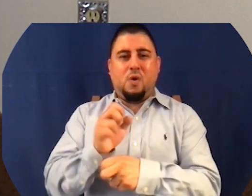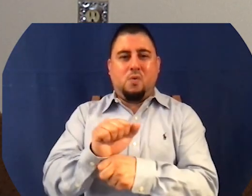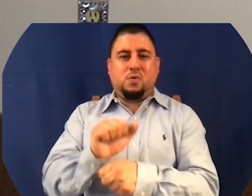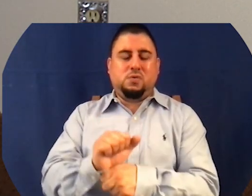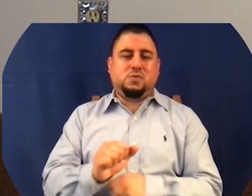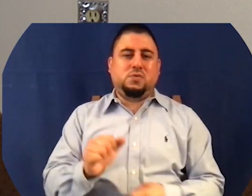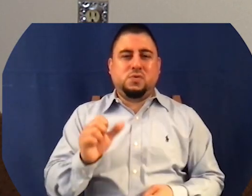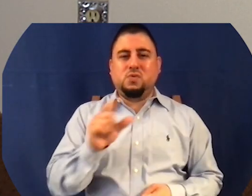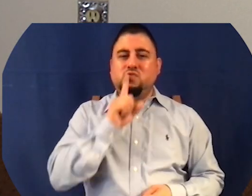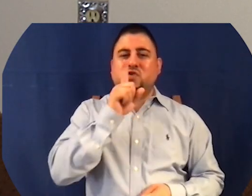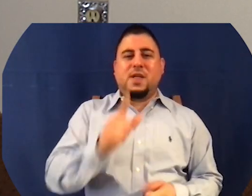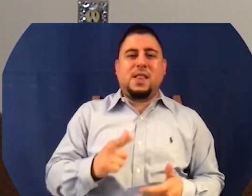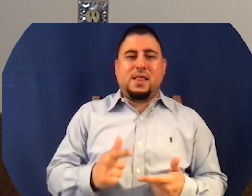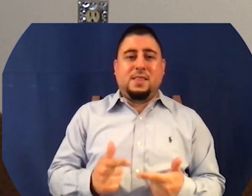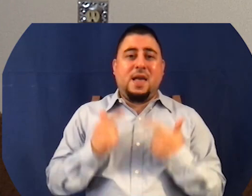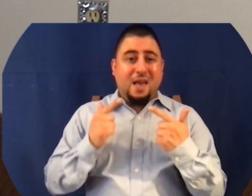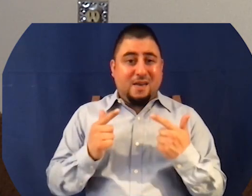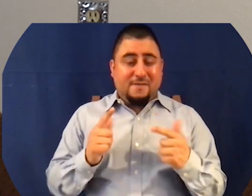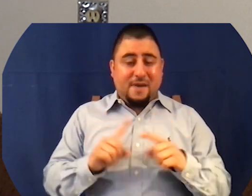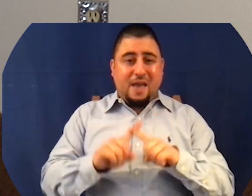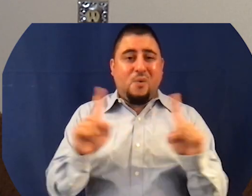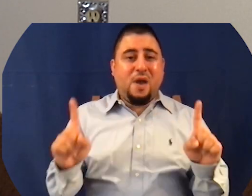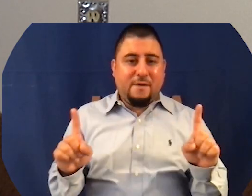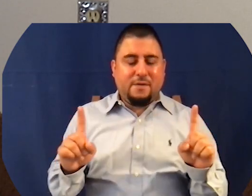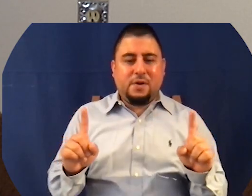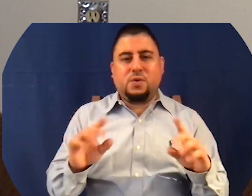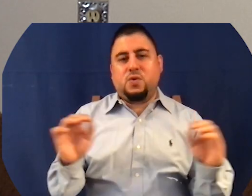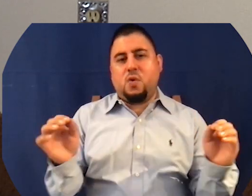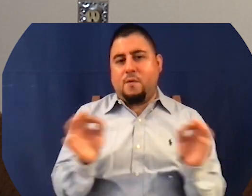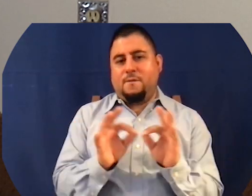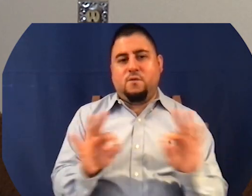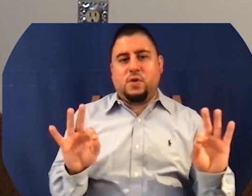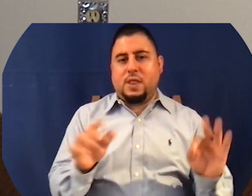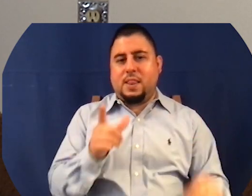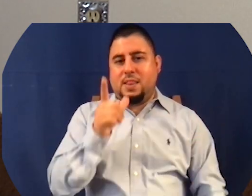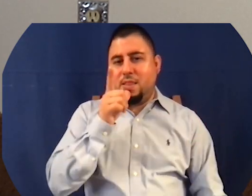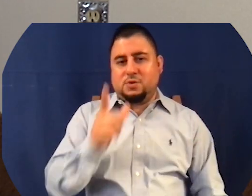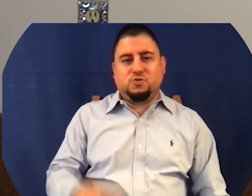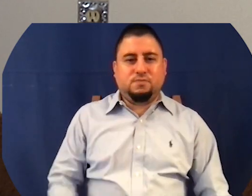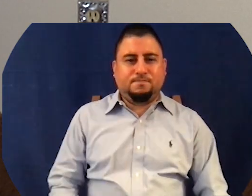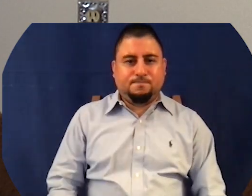In real life, however, there are no free lunches.